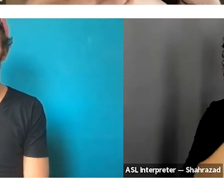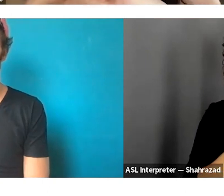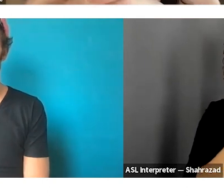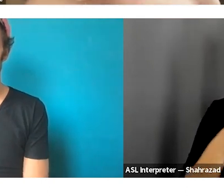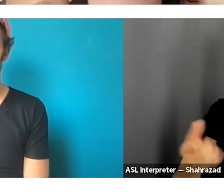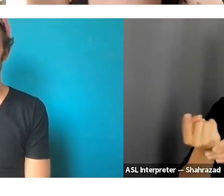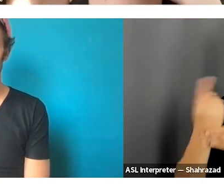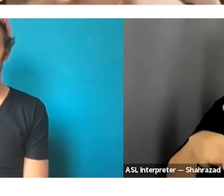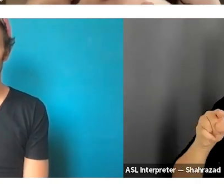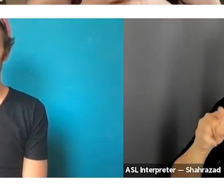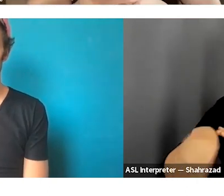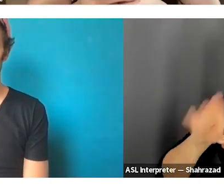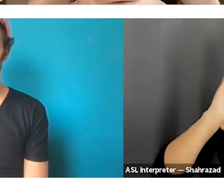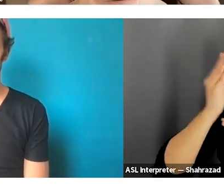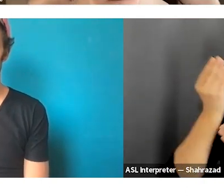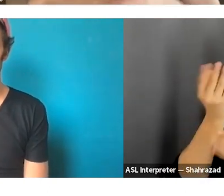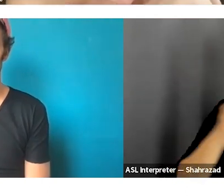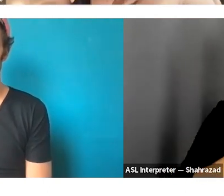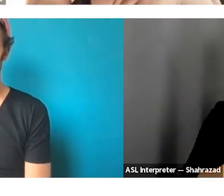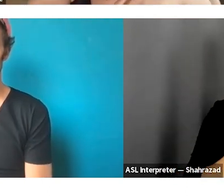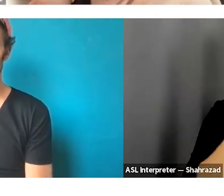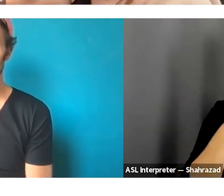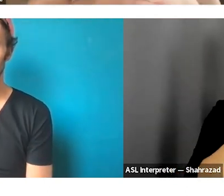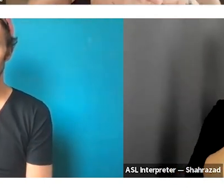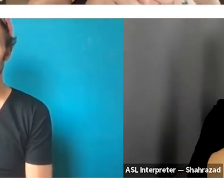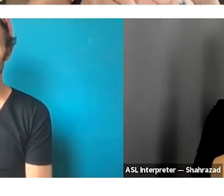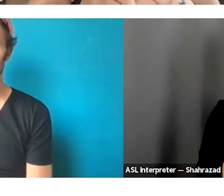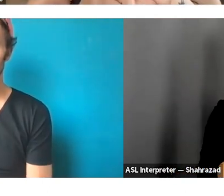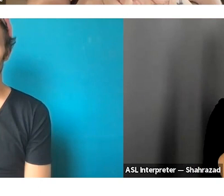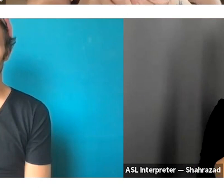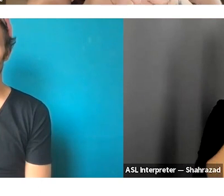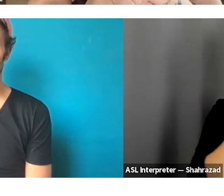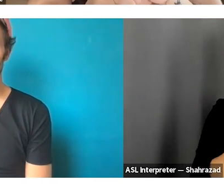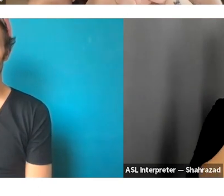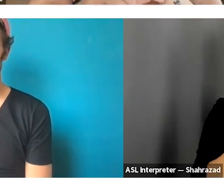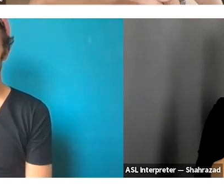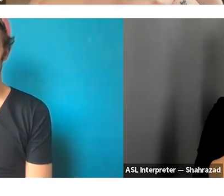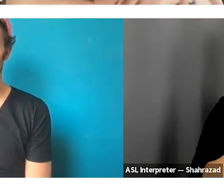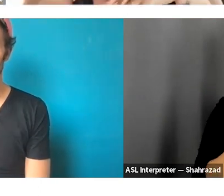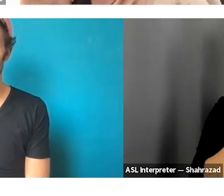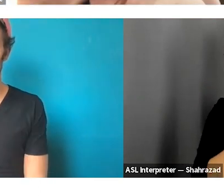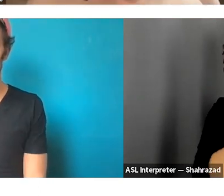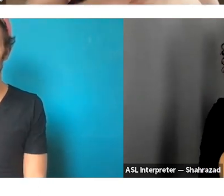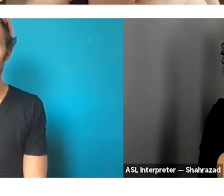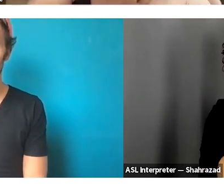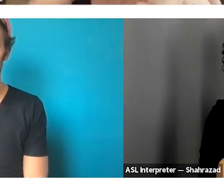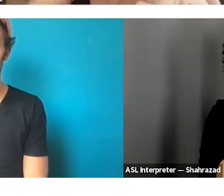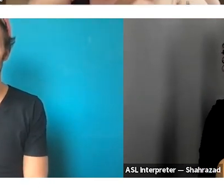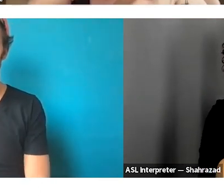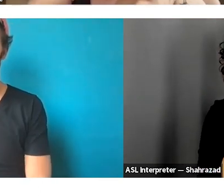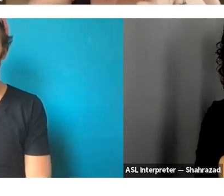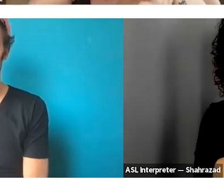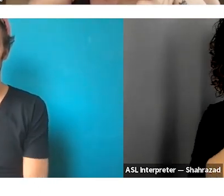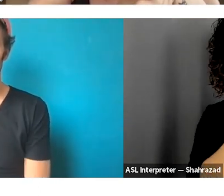comes out. But you know, you were sharing with me that there are partners of yours that collect discarded flowers,